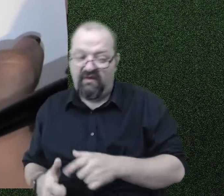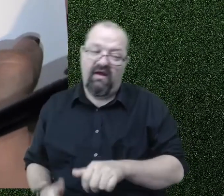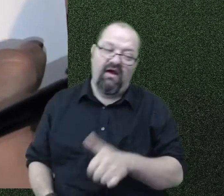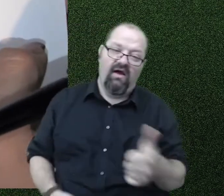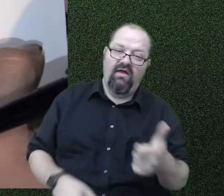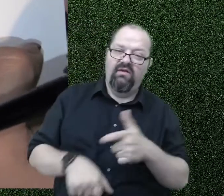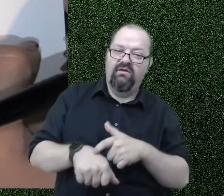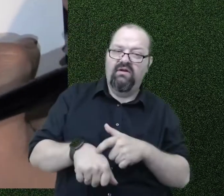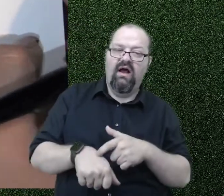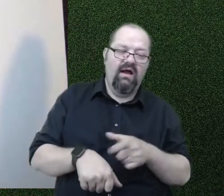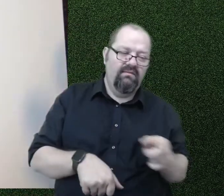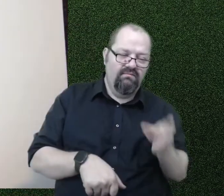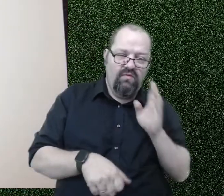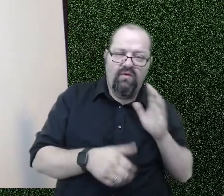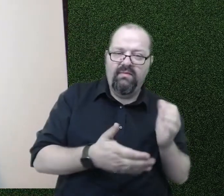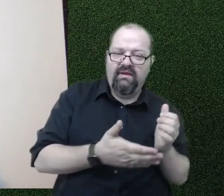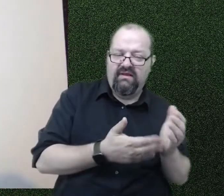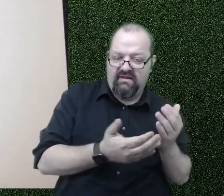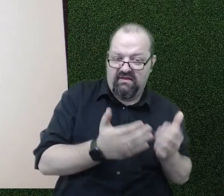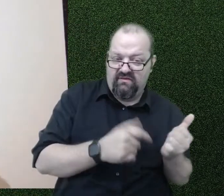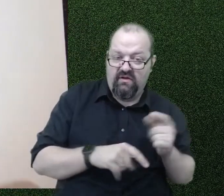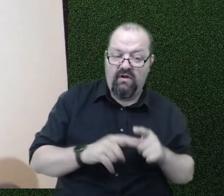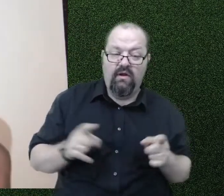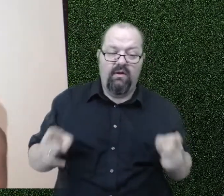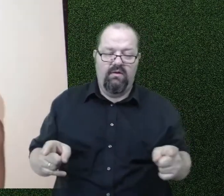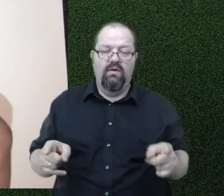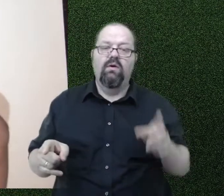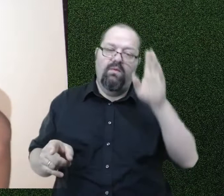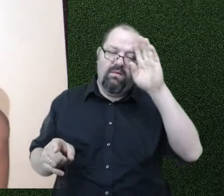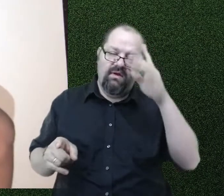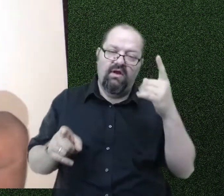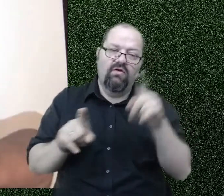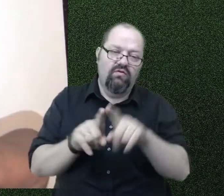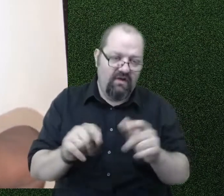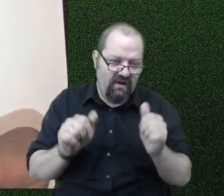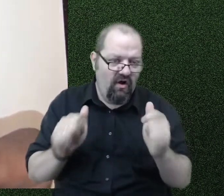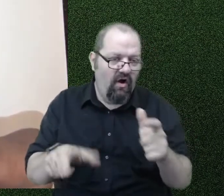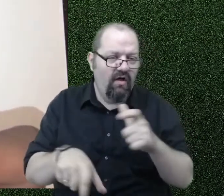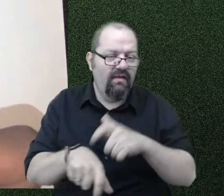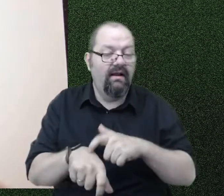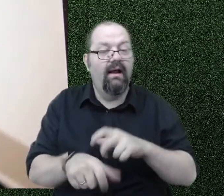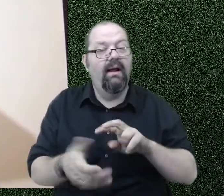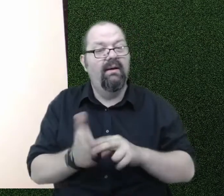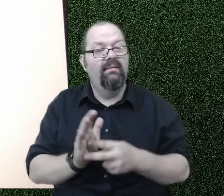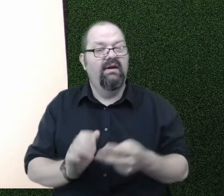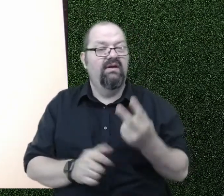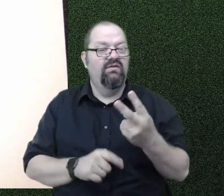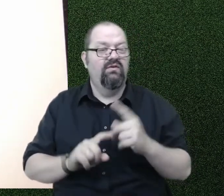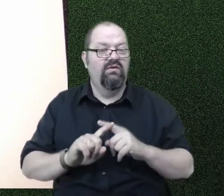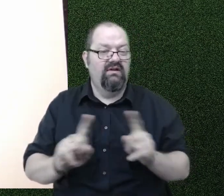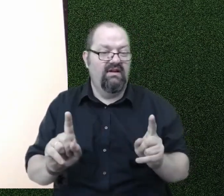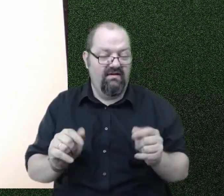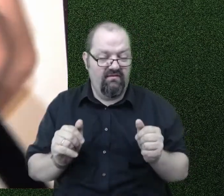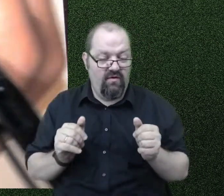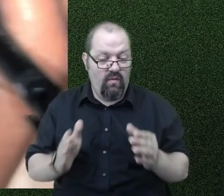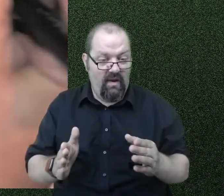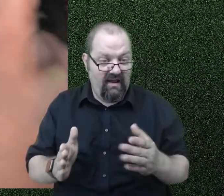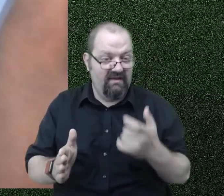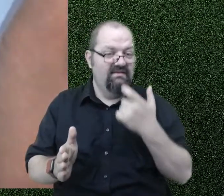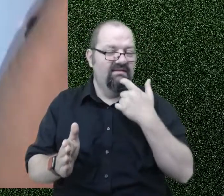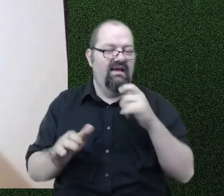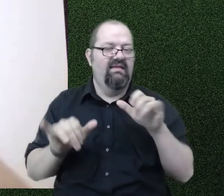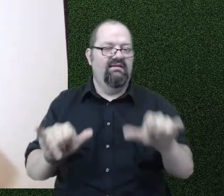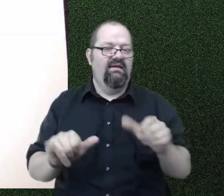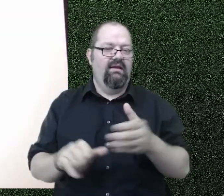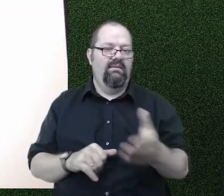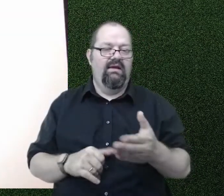But both of them are going to agree all the time. So they're just two different ways of saying the same thing. With that in mind,